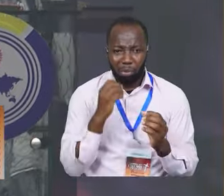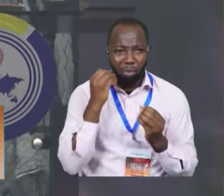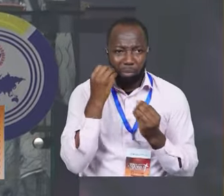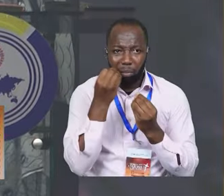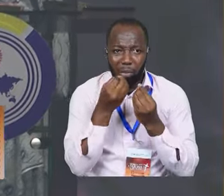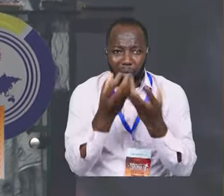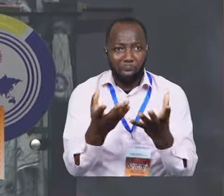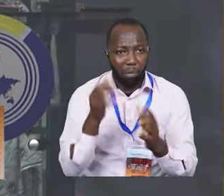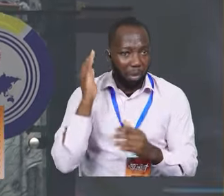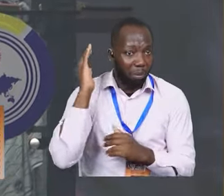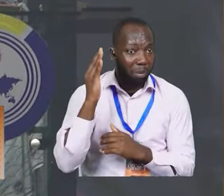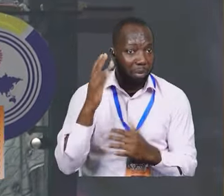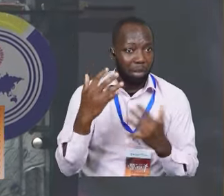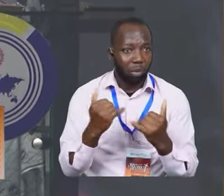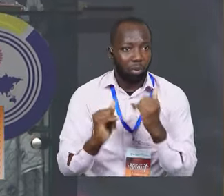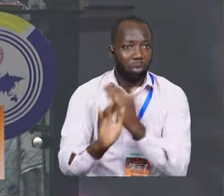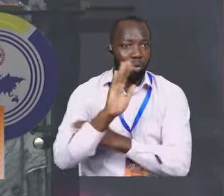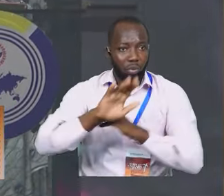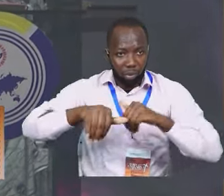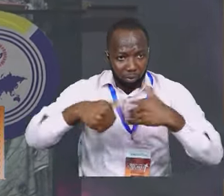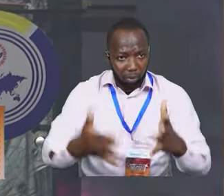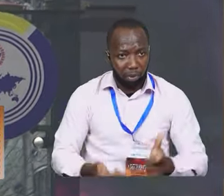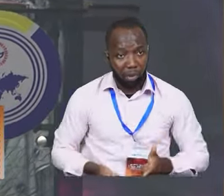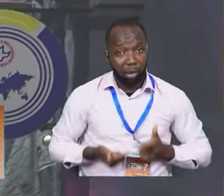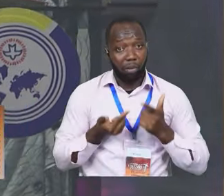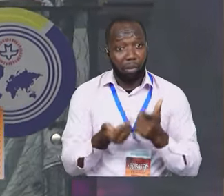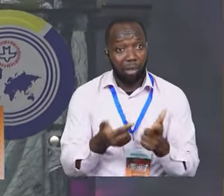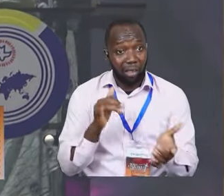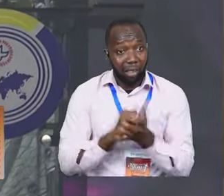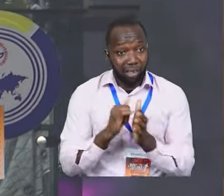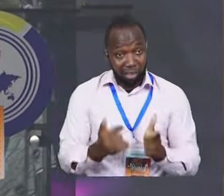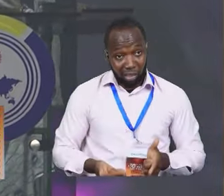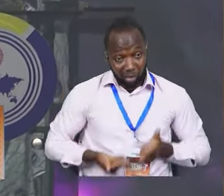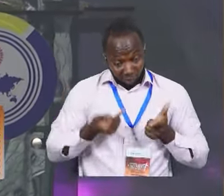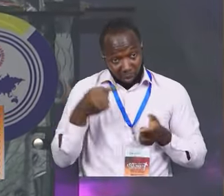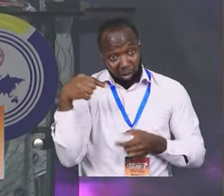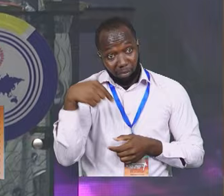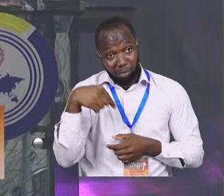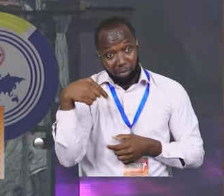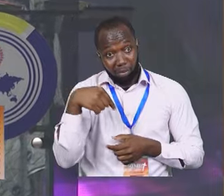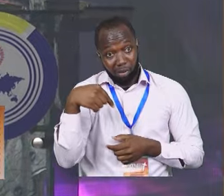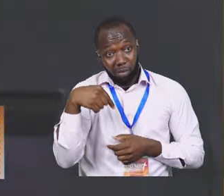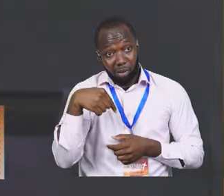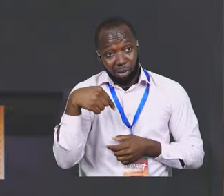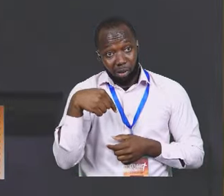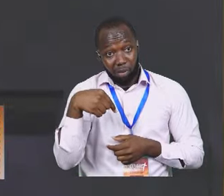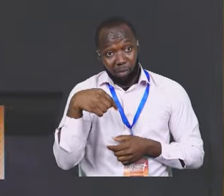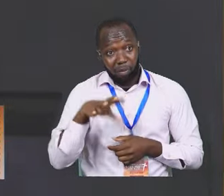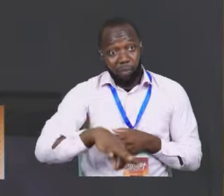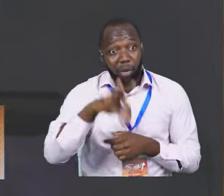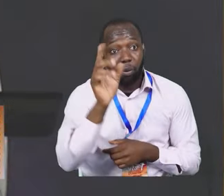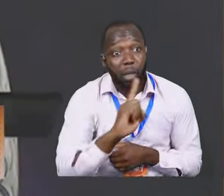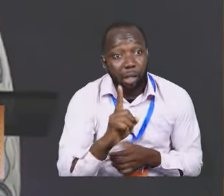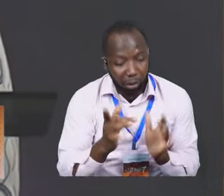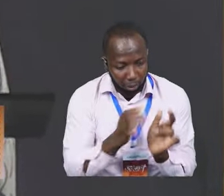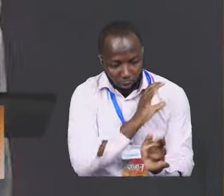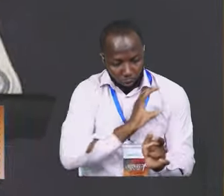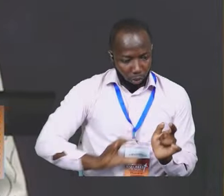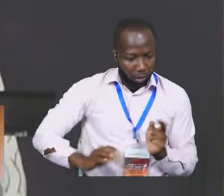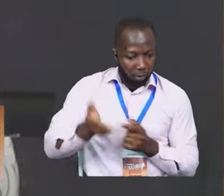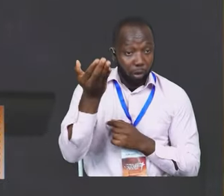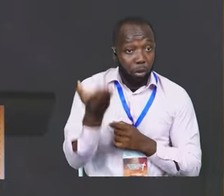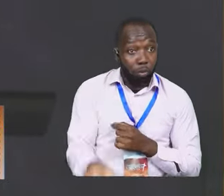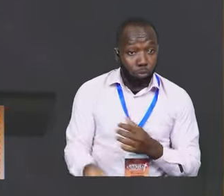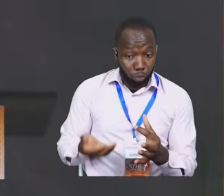speak, He has given us life. And that life is in